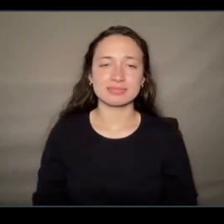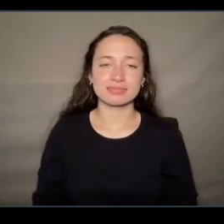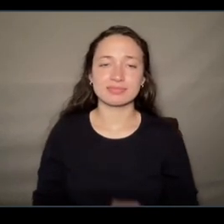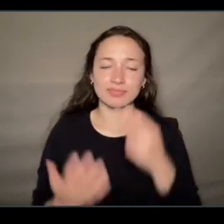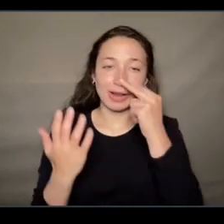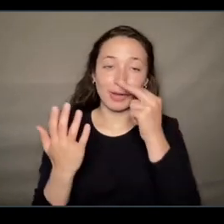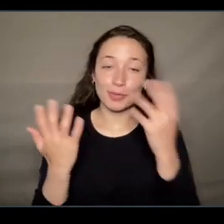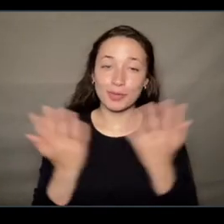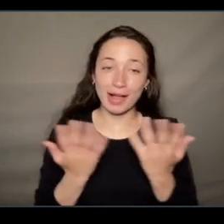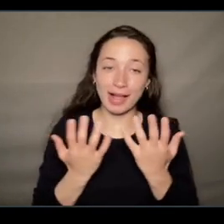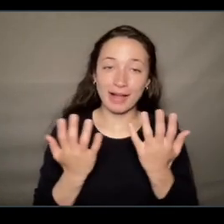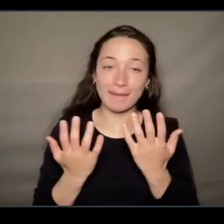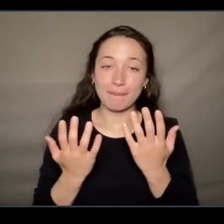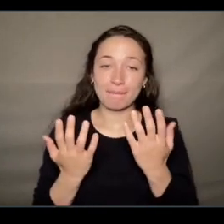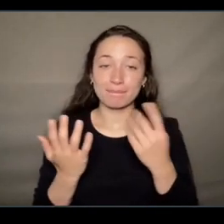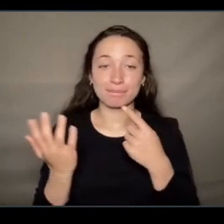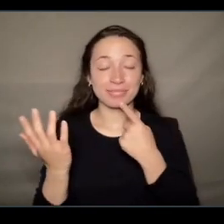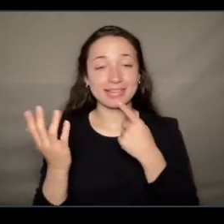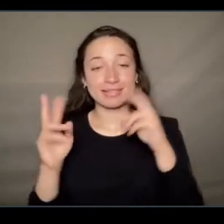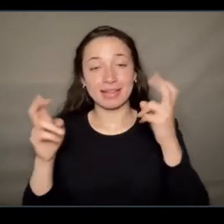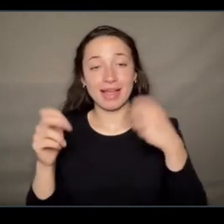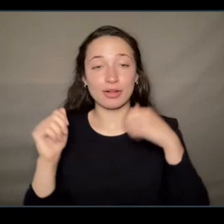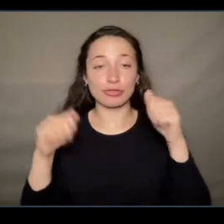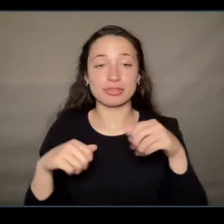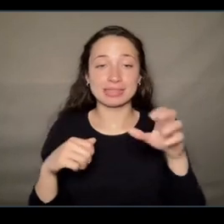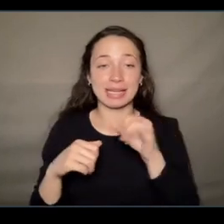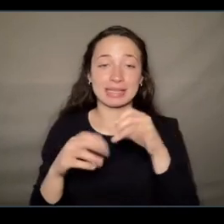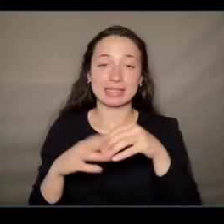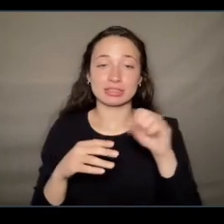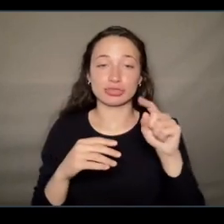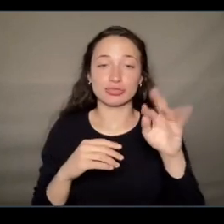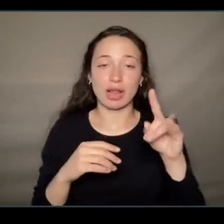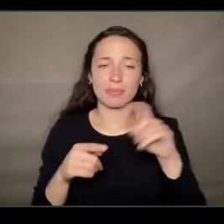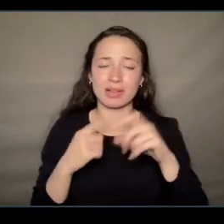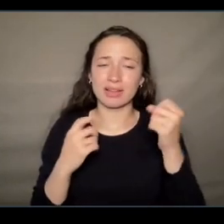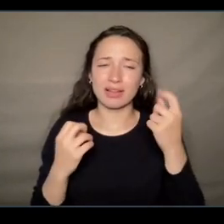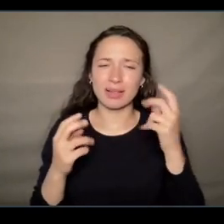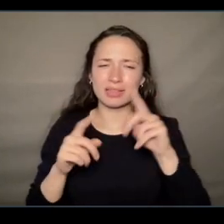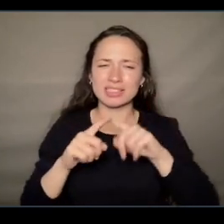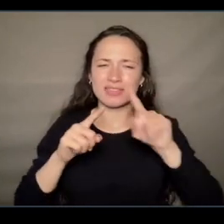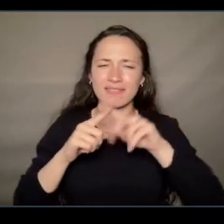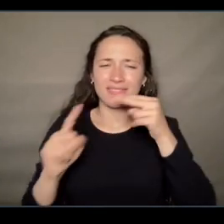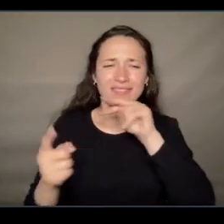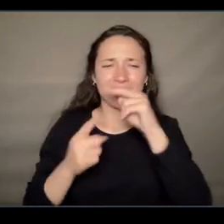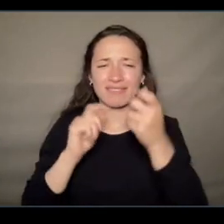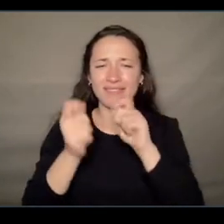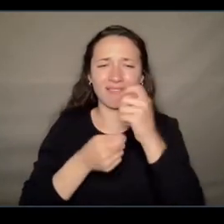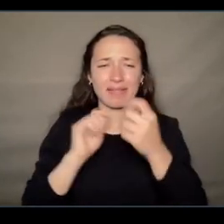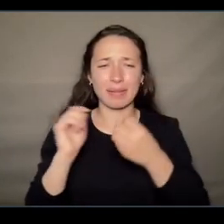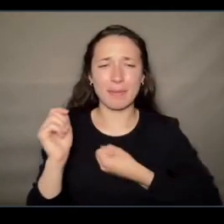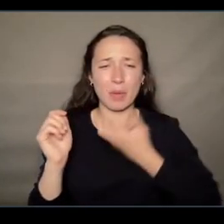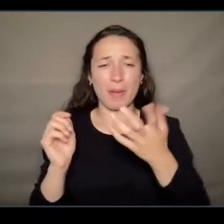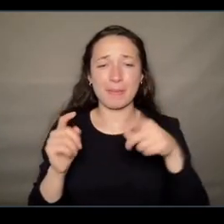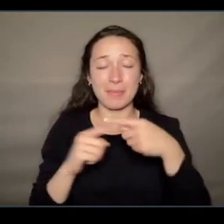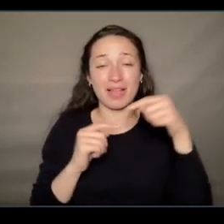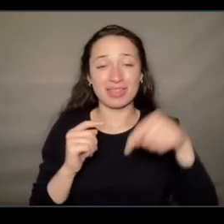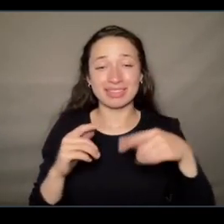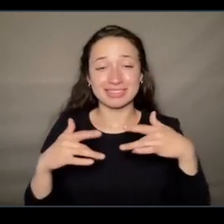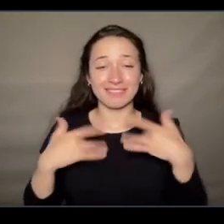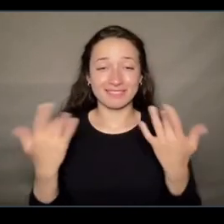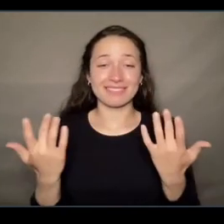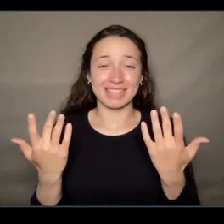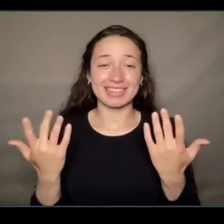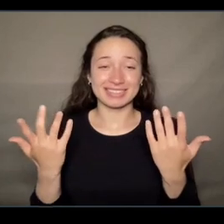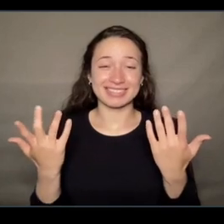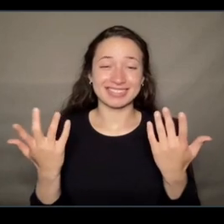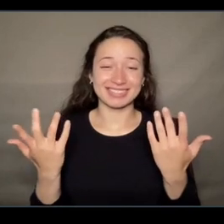The funny part about it is, you know, I said I could take it in stride, but it took many, many versions of